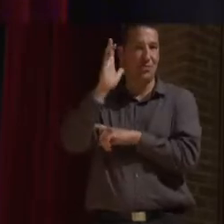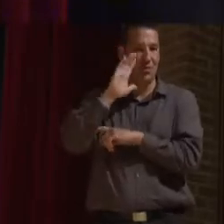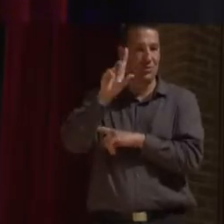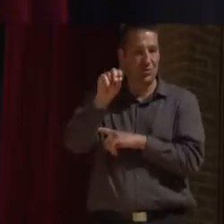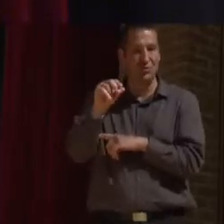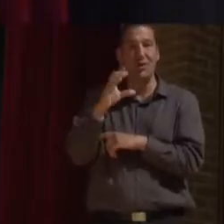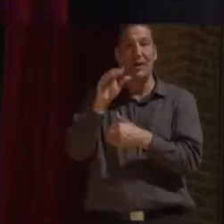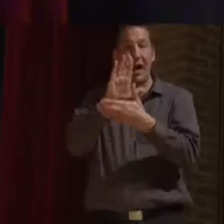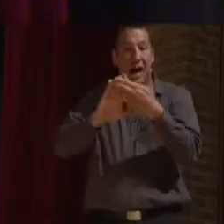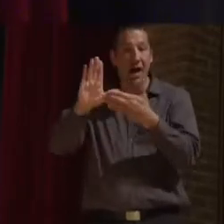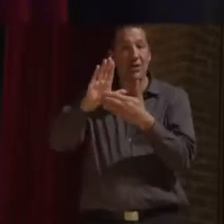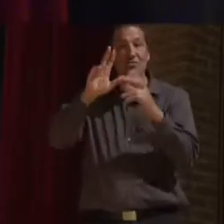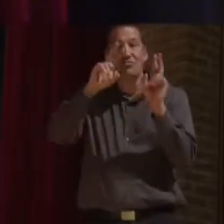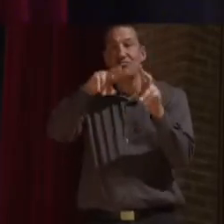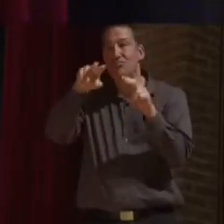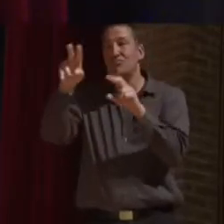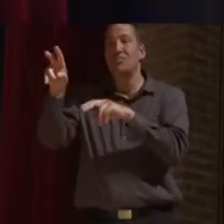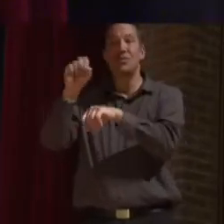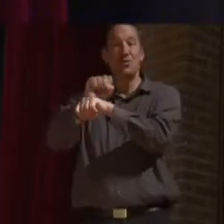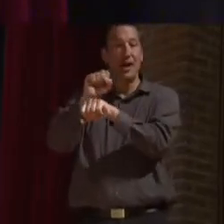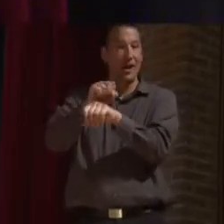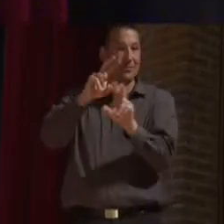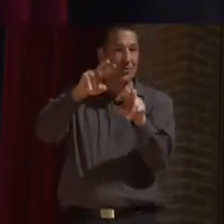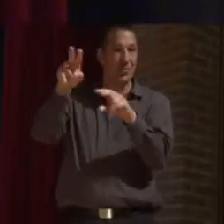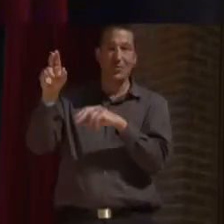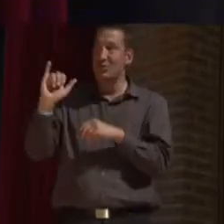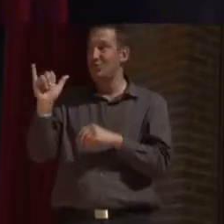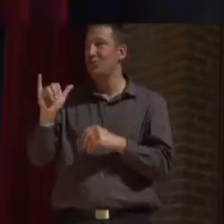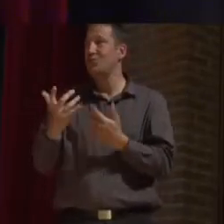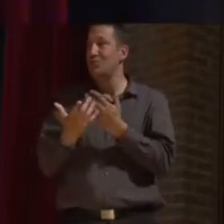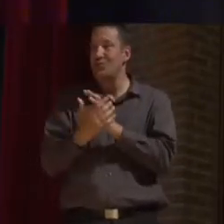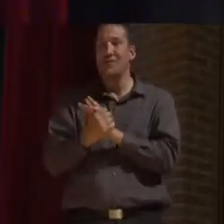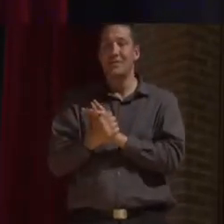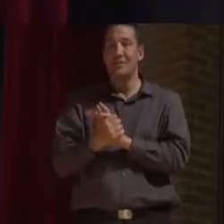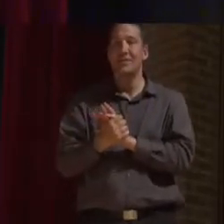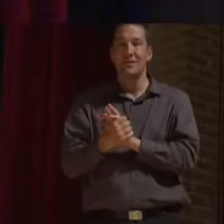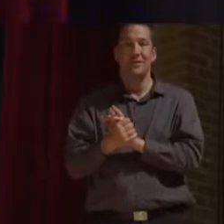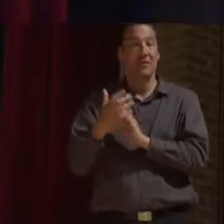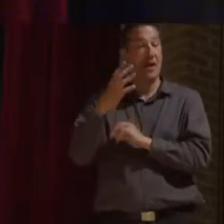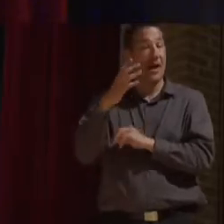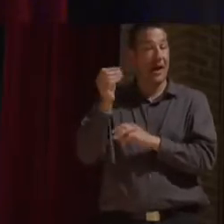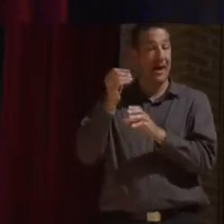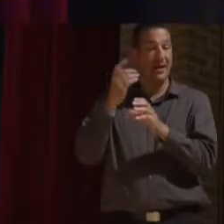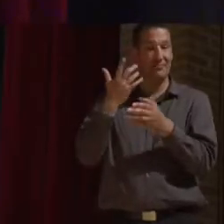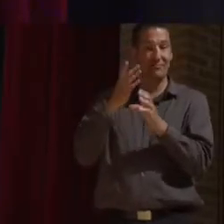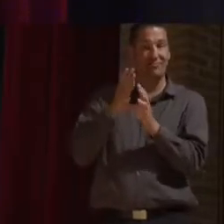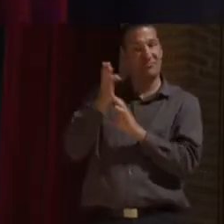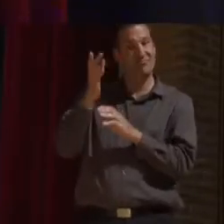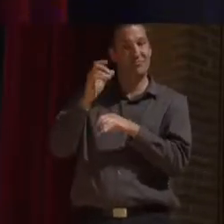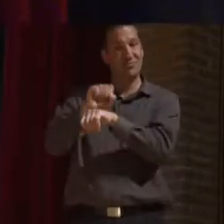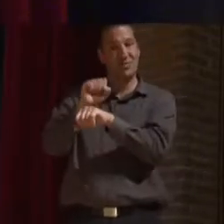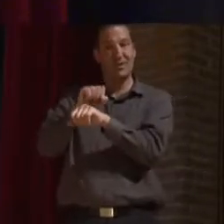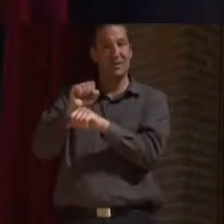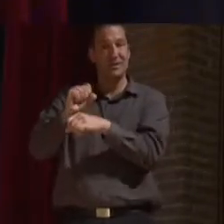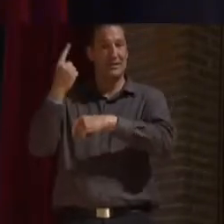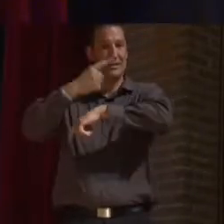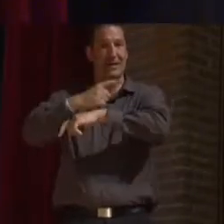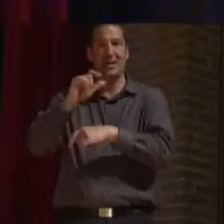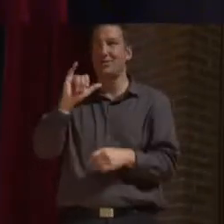some college tours, some job tours, and a career day. And it looks